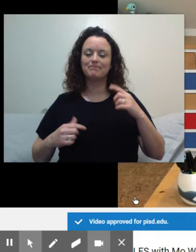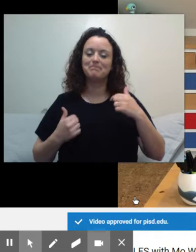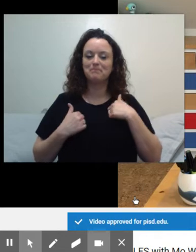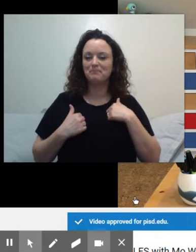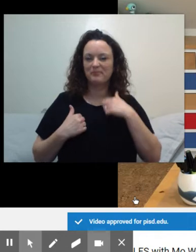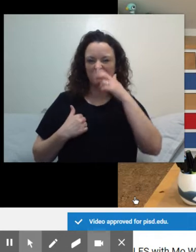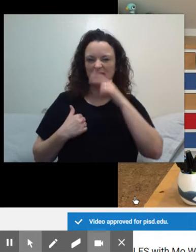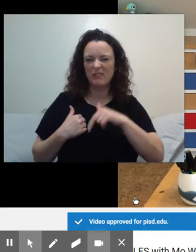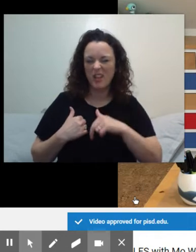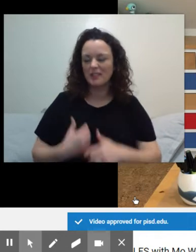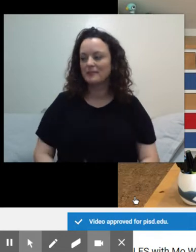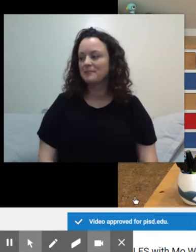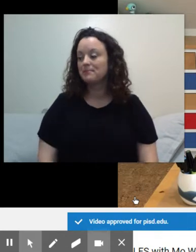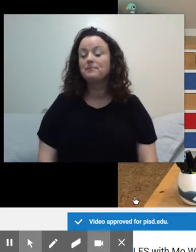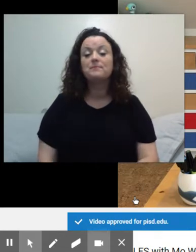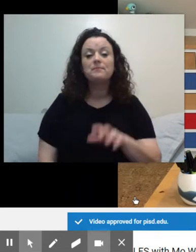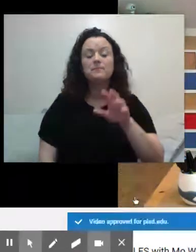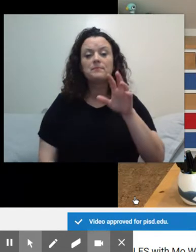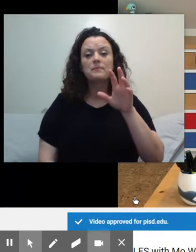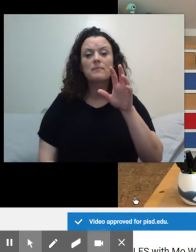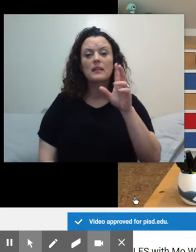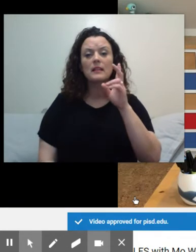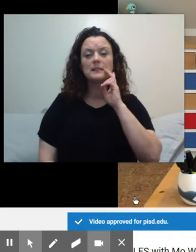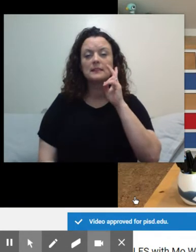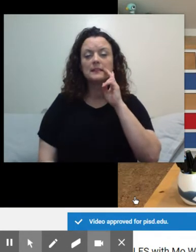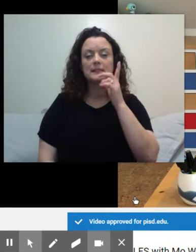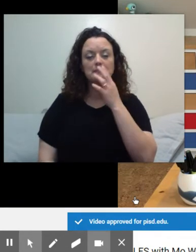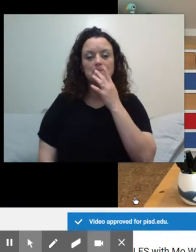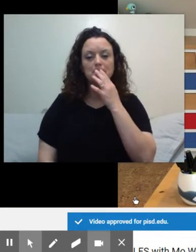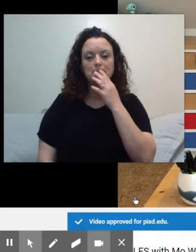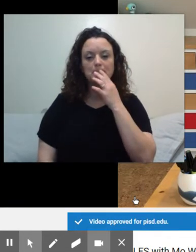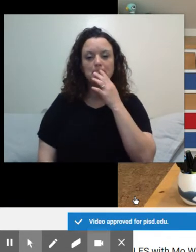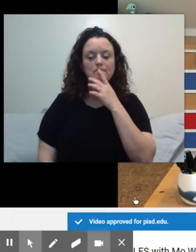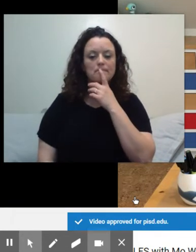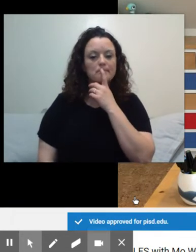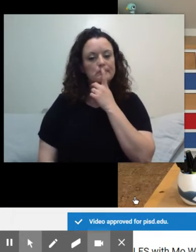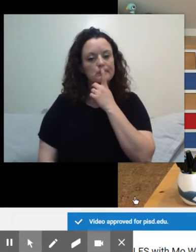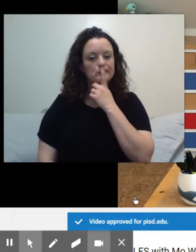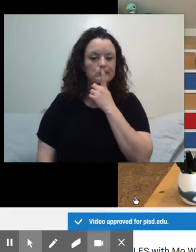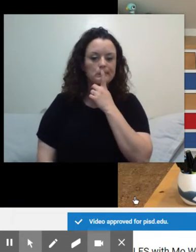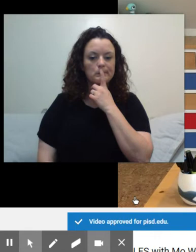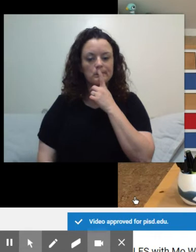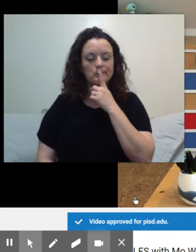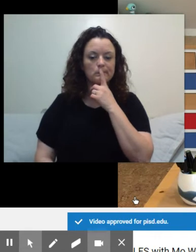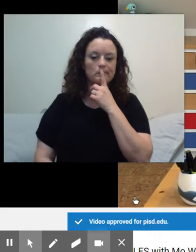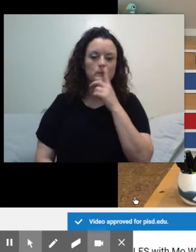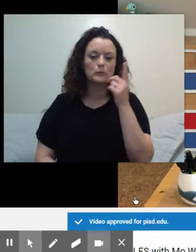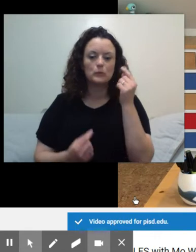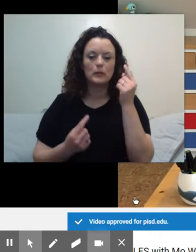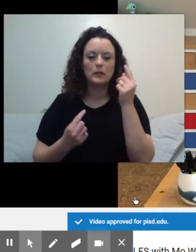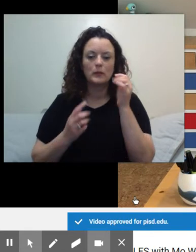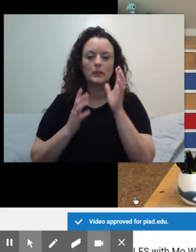right, let's see, before we get going, what I can do with this.